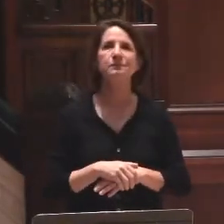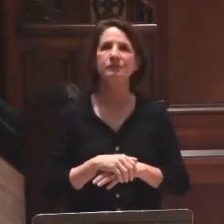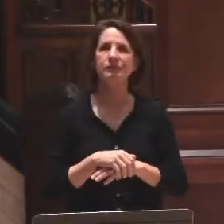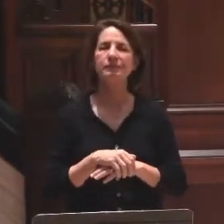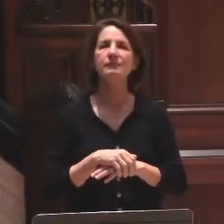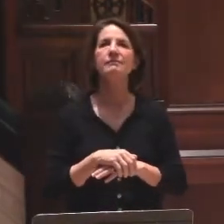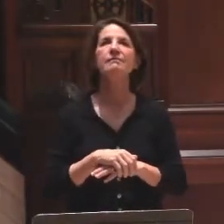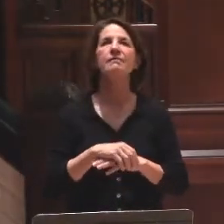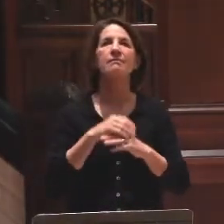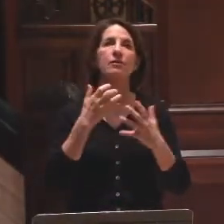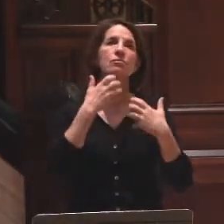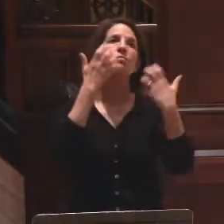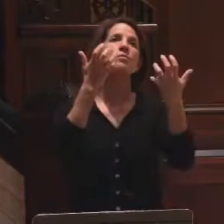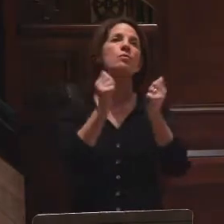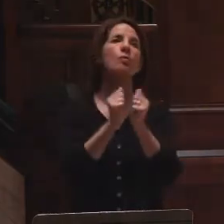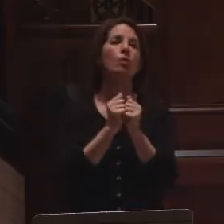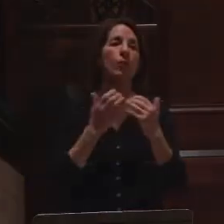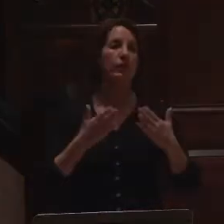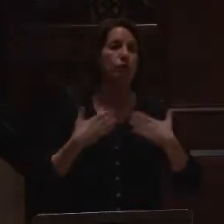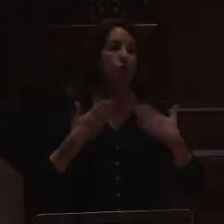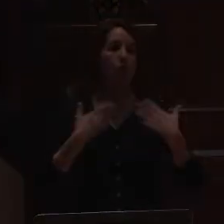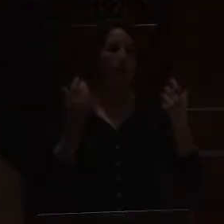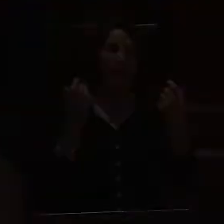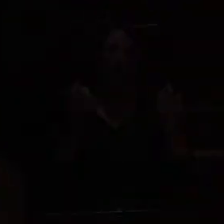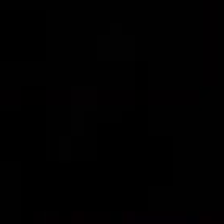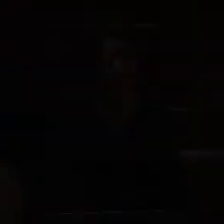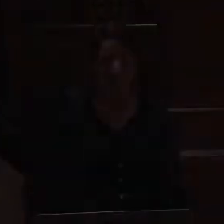with joy and gladness.